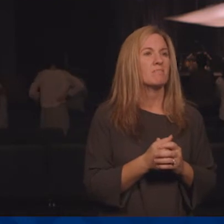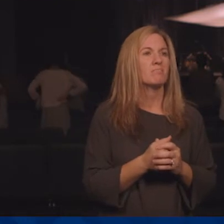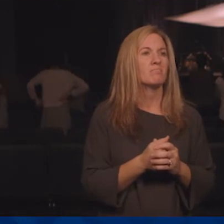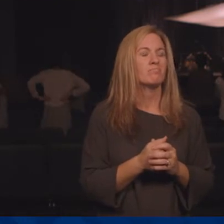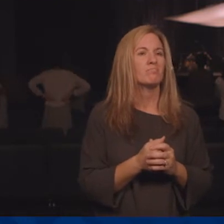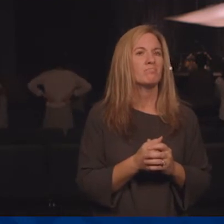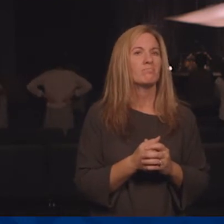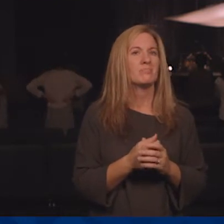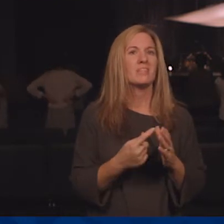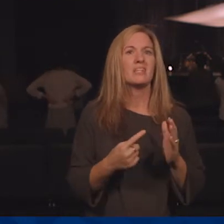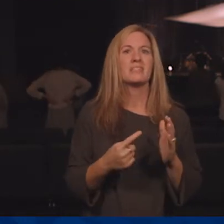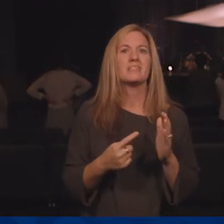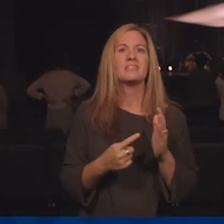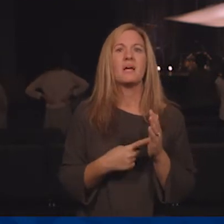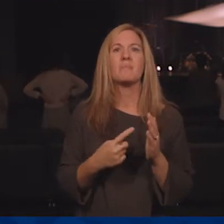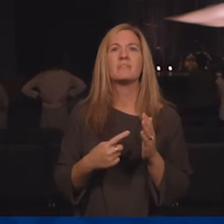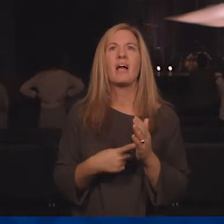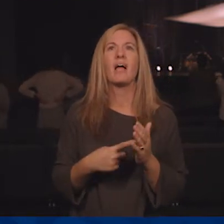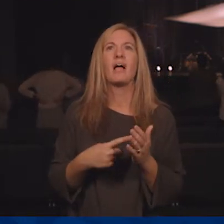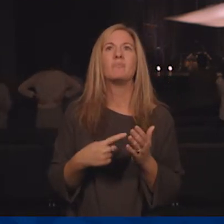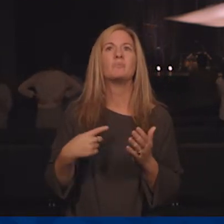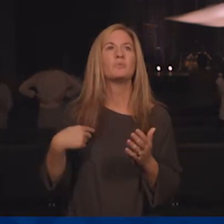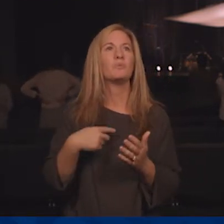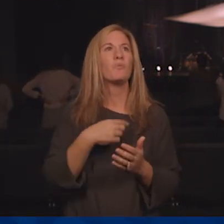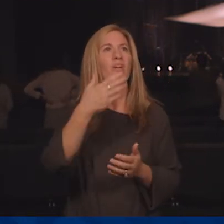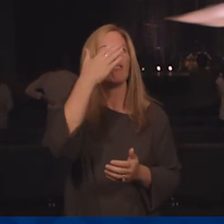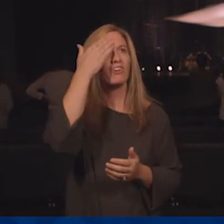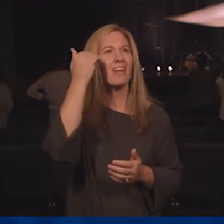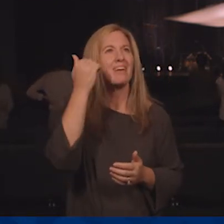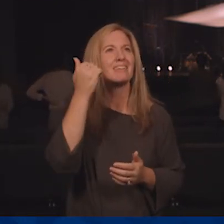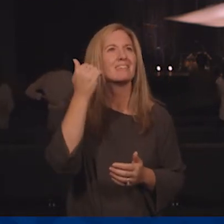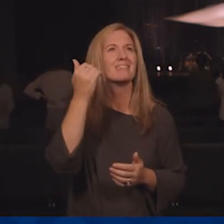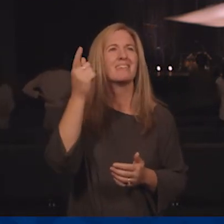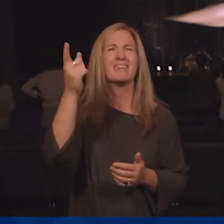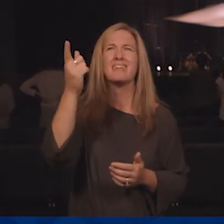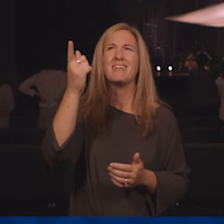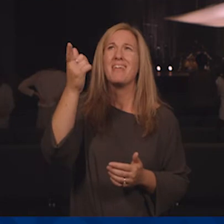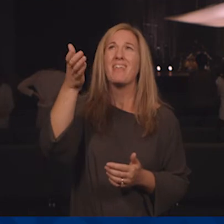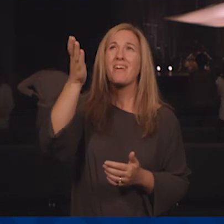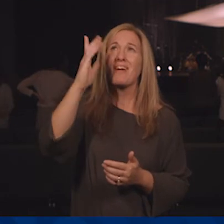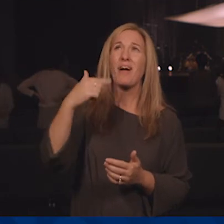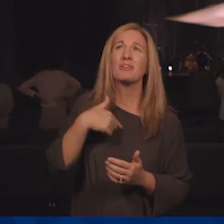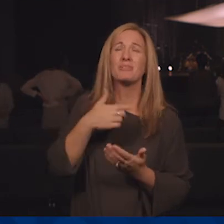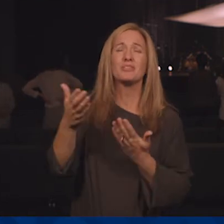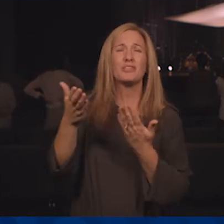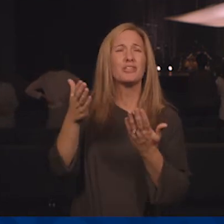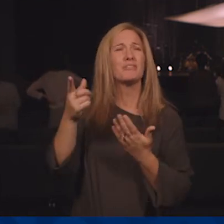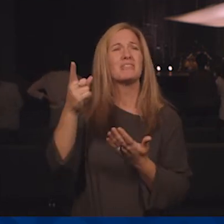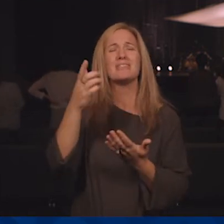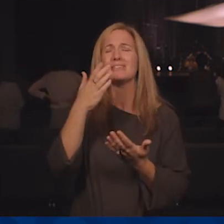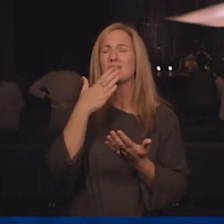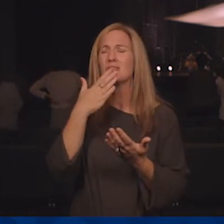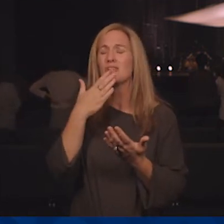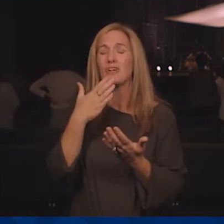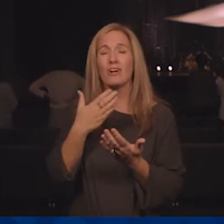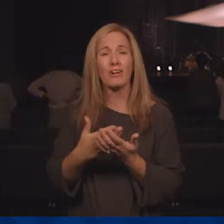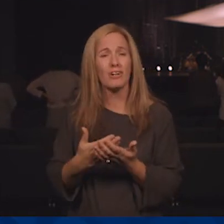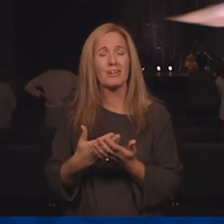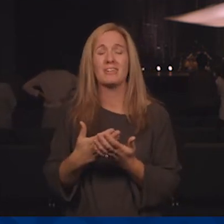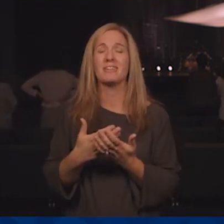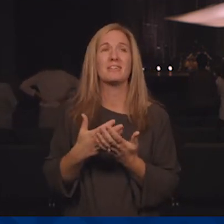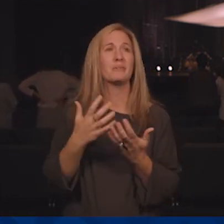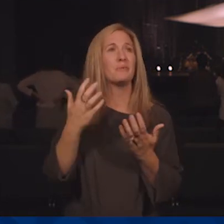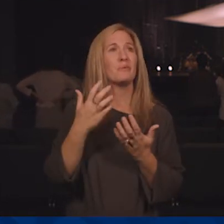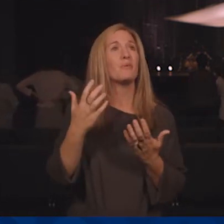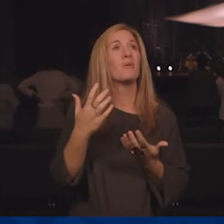sometimes we forget how good a God we serve. And sometimes we forget what it feels like